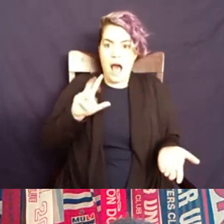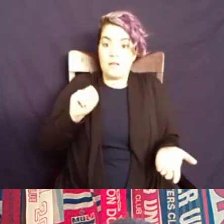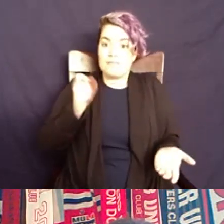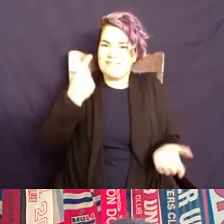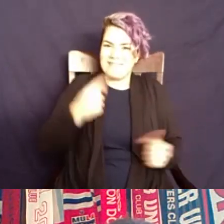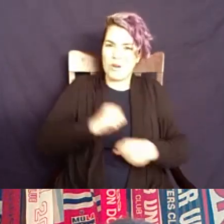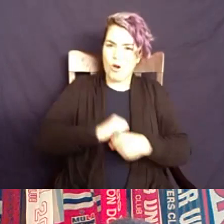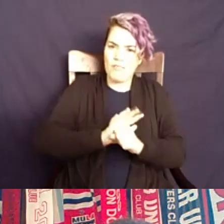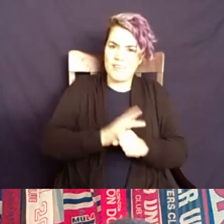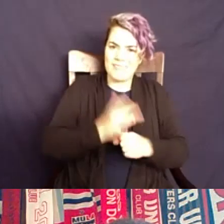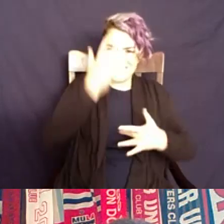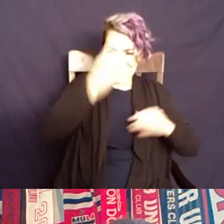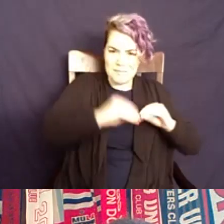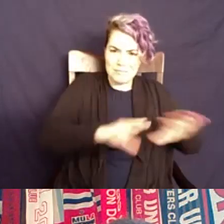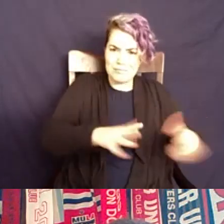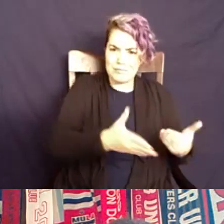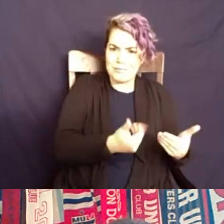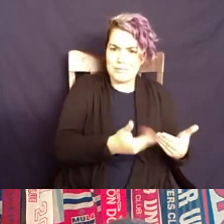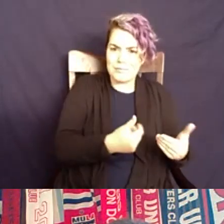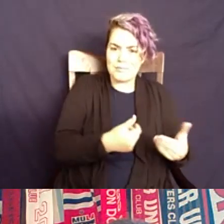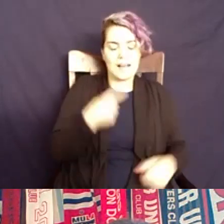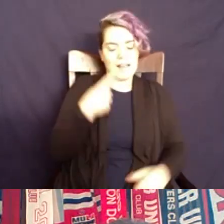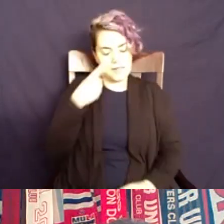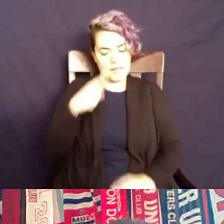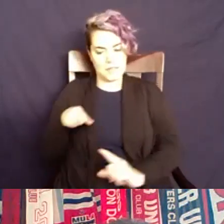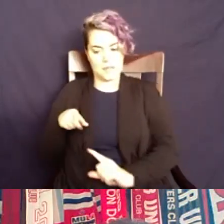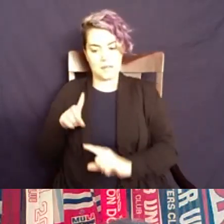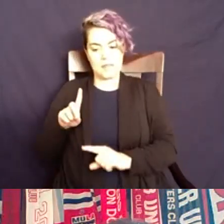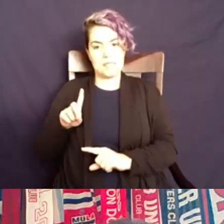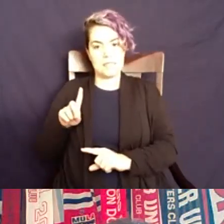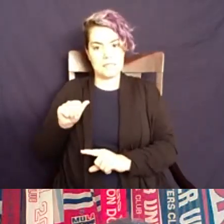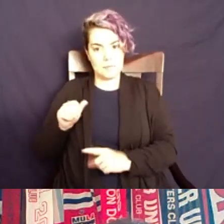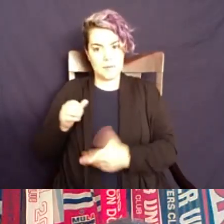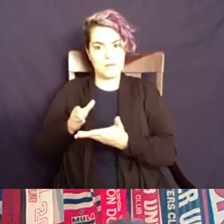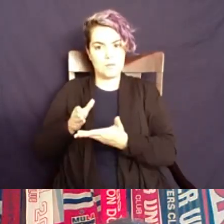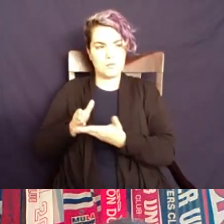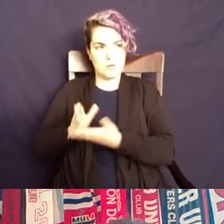I think the disability rights litigation is about